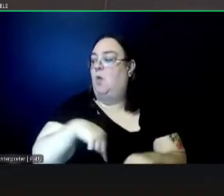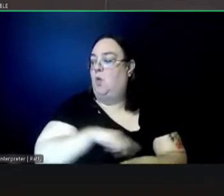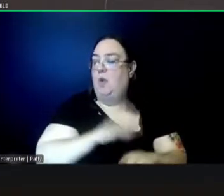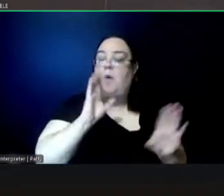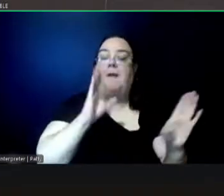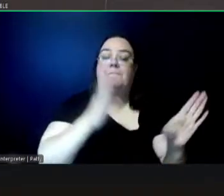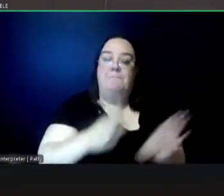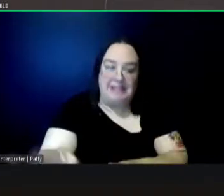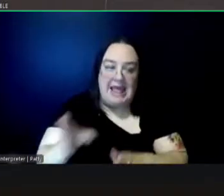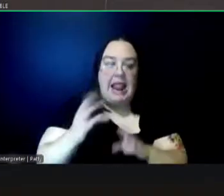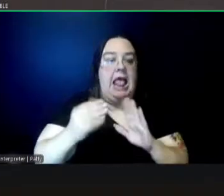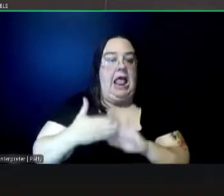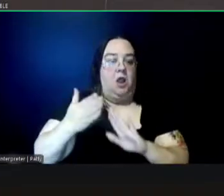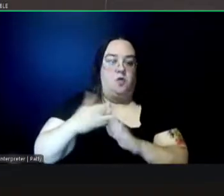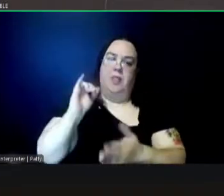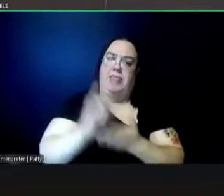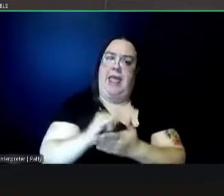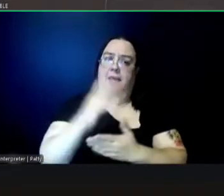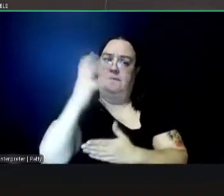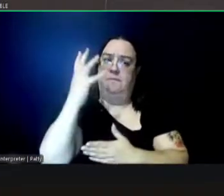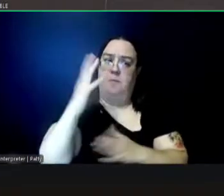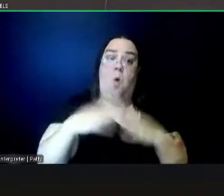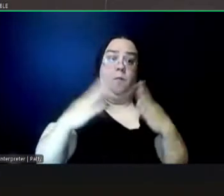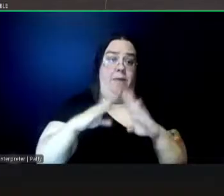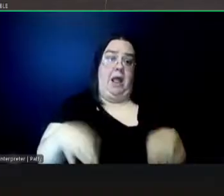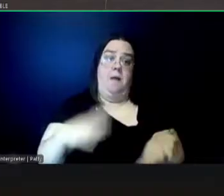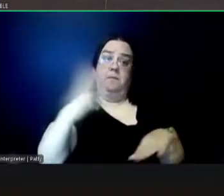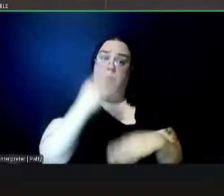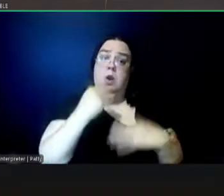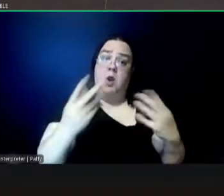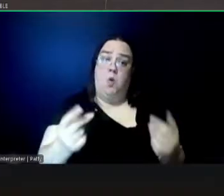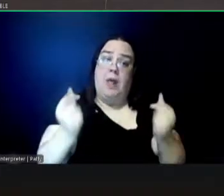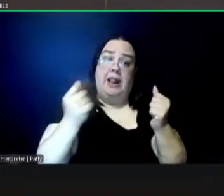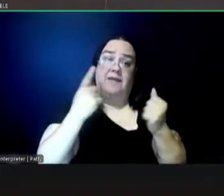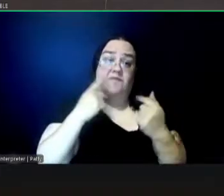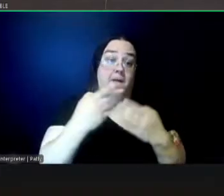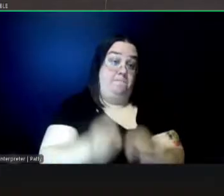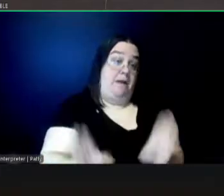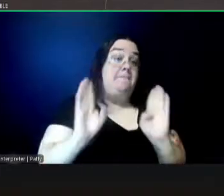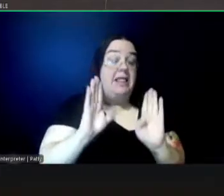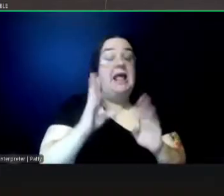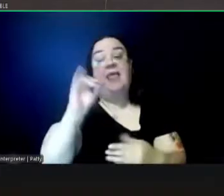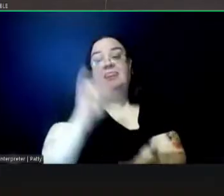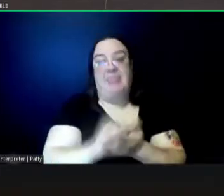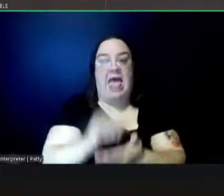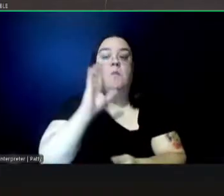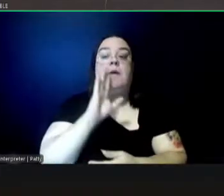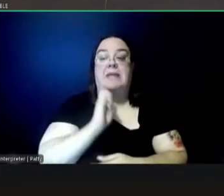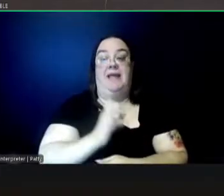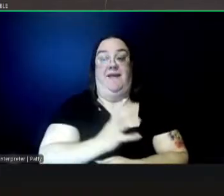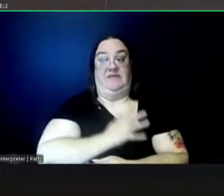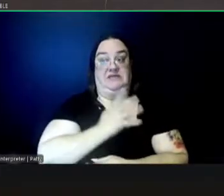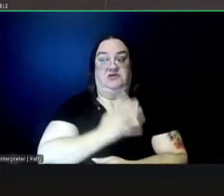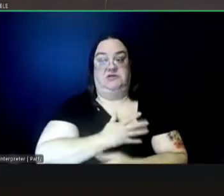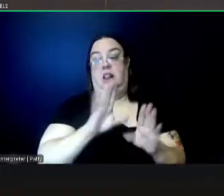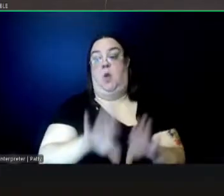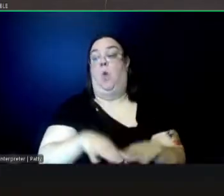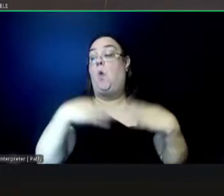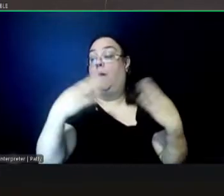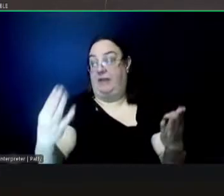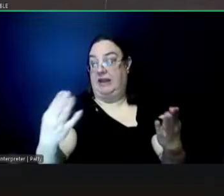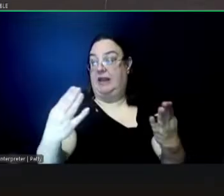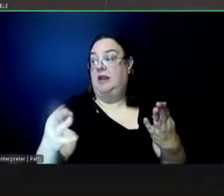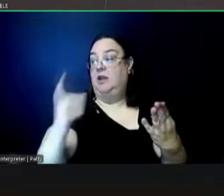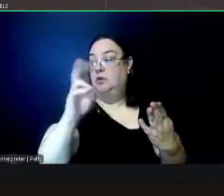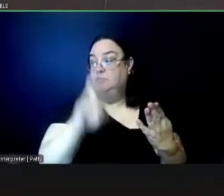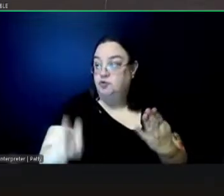execute that probably pretty quickly for the public, and that will be kind of the official opening tour of